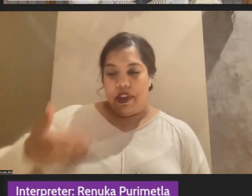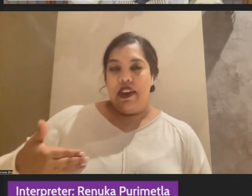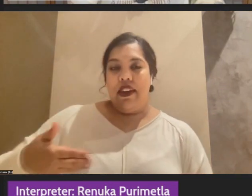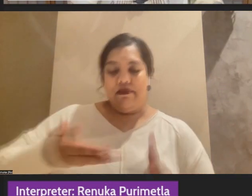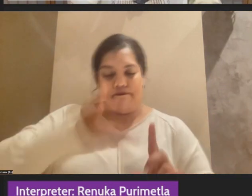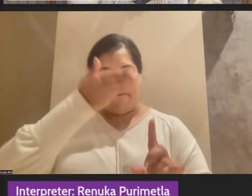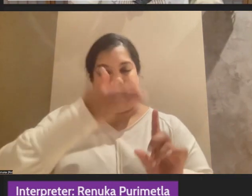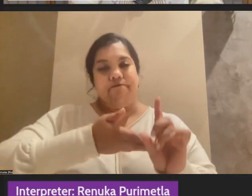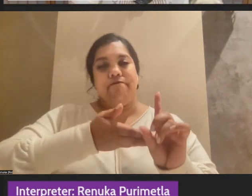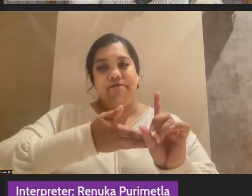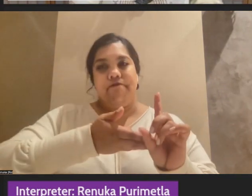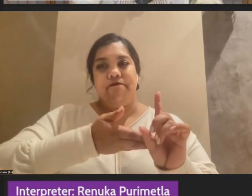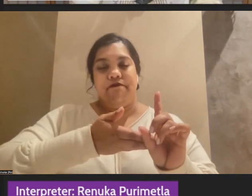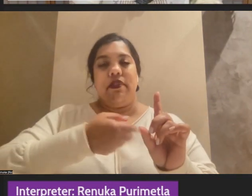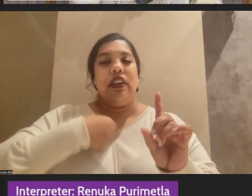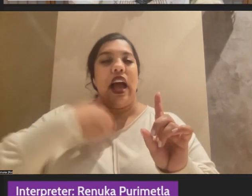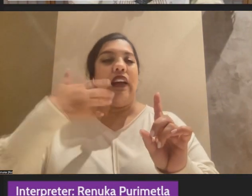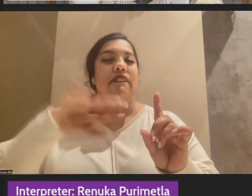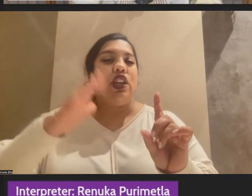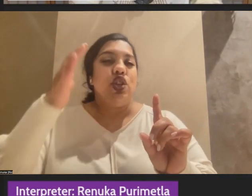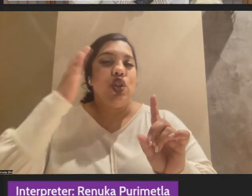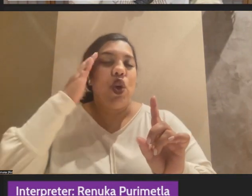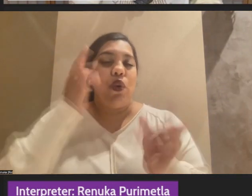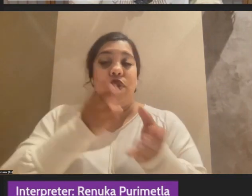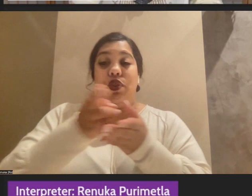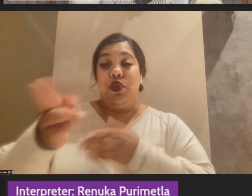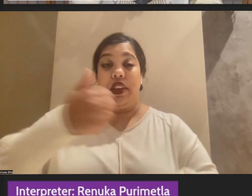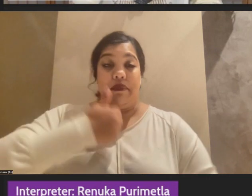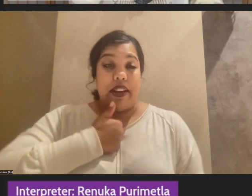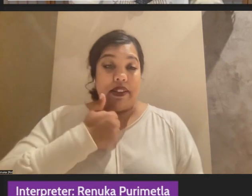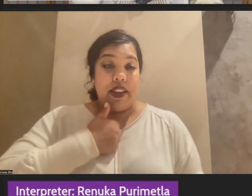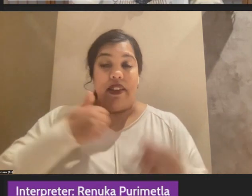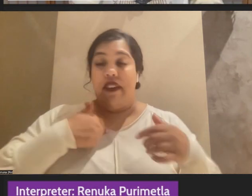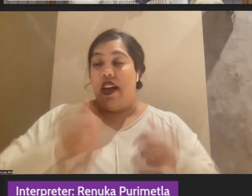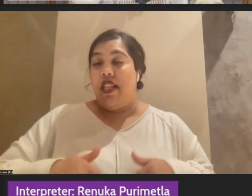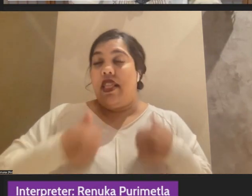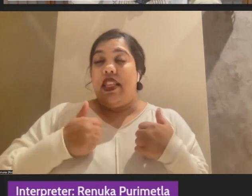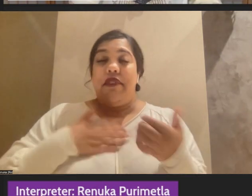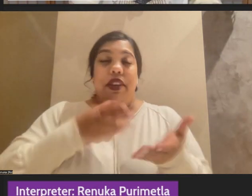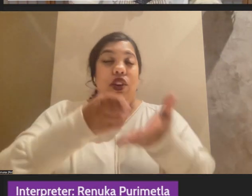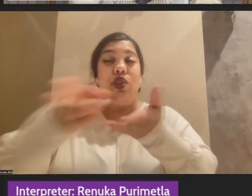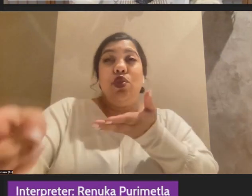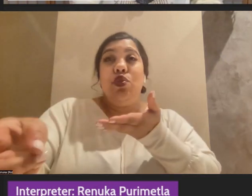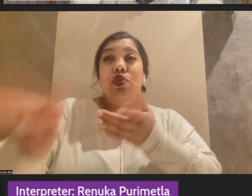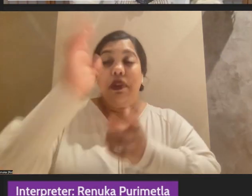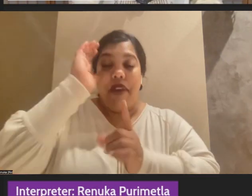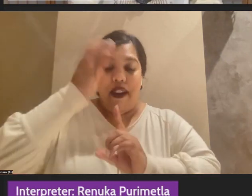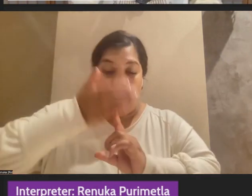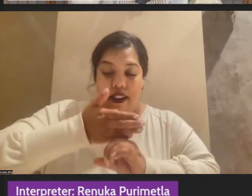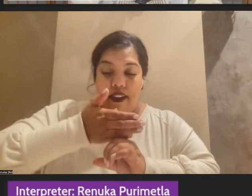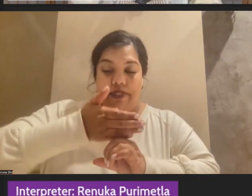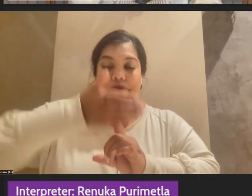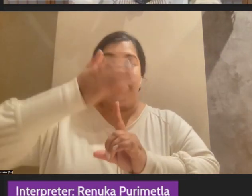As I know the truth of myself, I live the truth of myself. It is my embodiment and